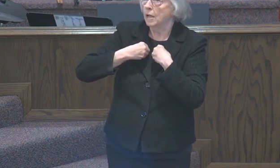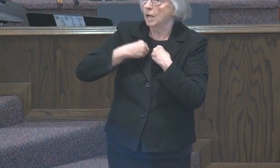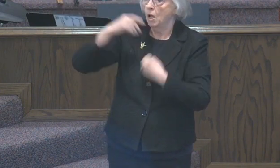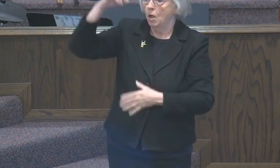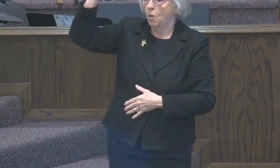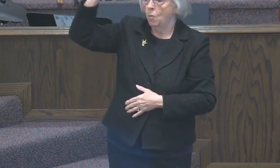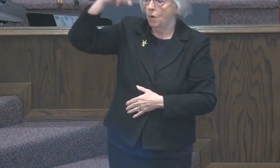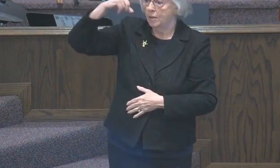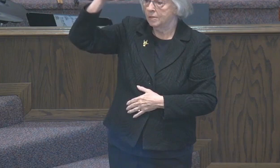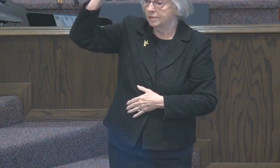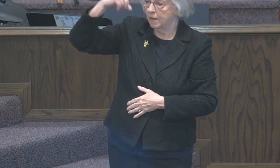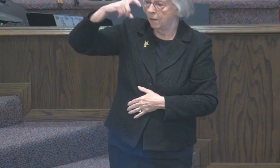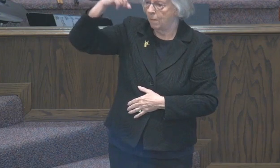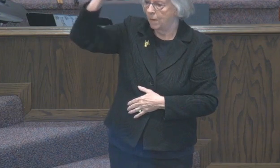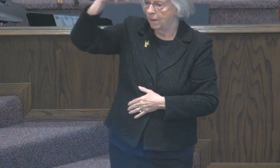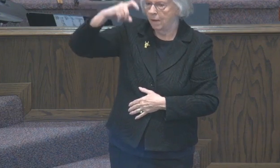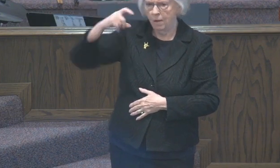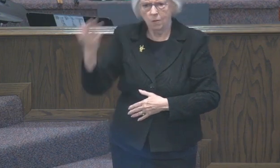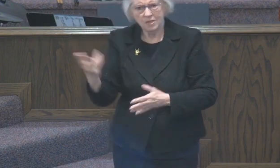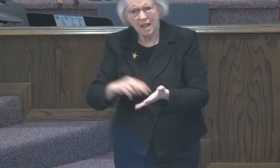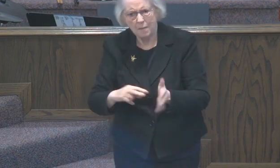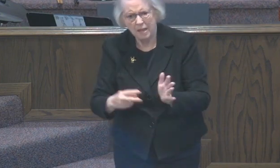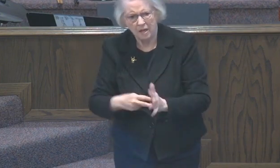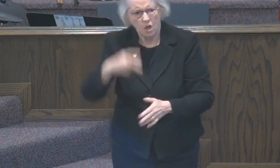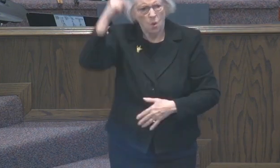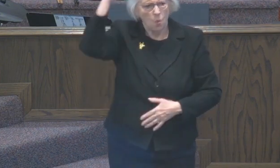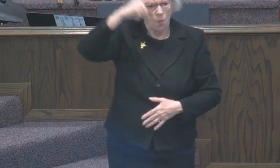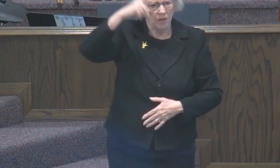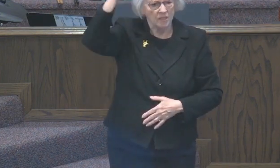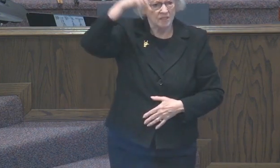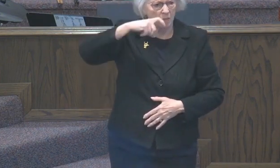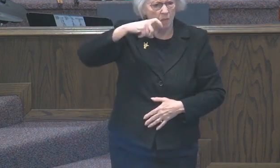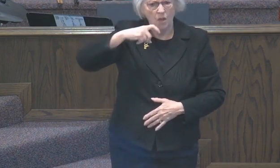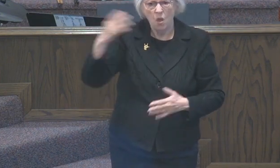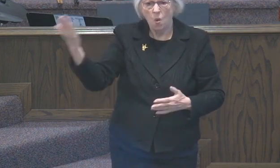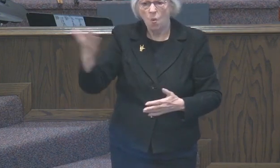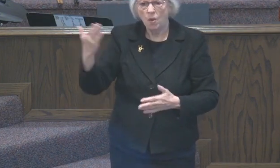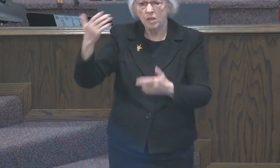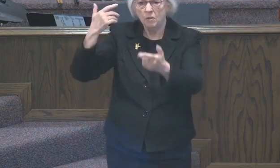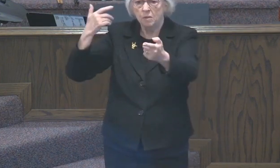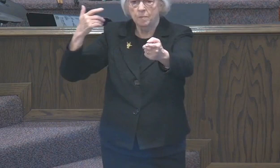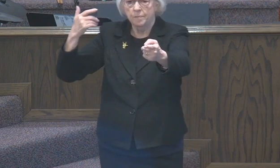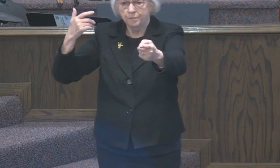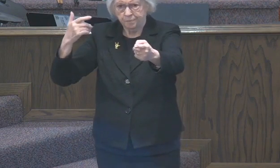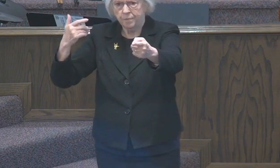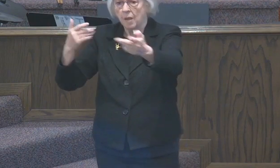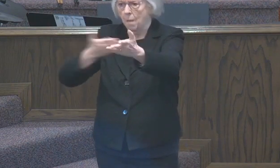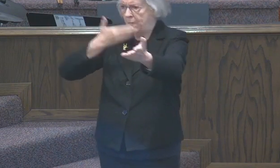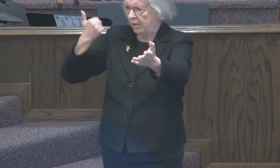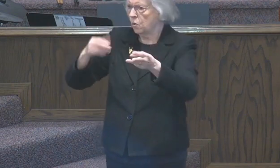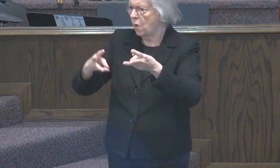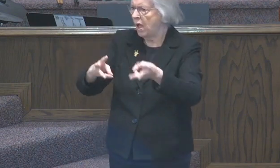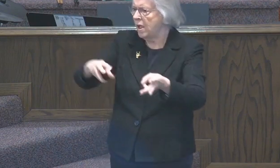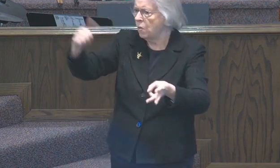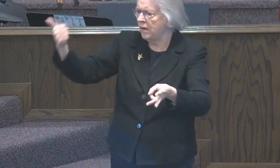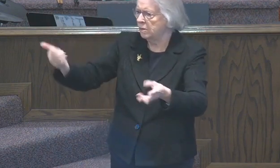called wisdom. 1 Kings 3, 7 and 8. It is Solomon asking for wisdom, knowing and